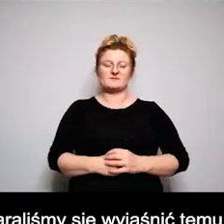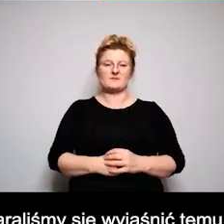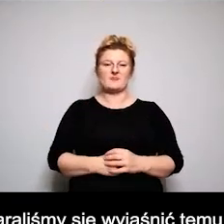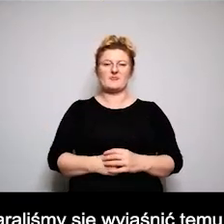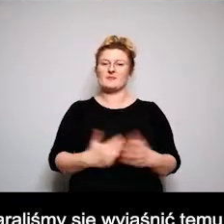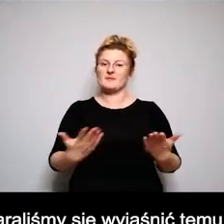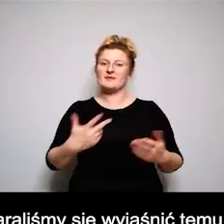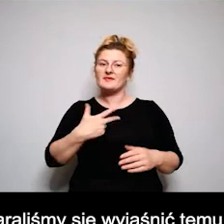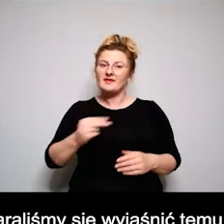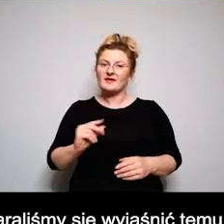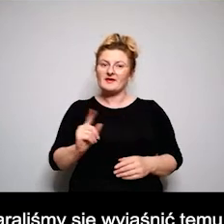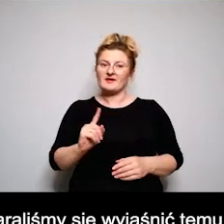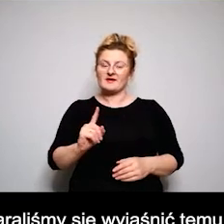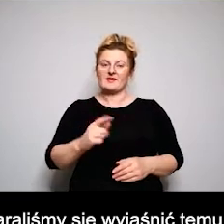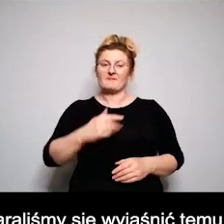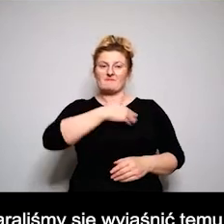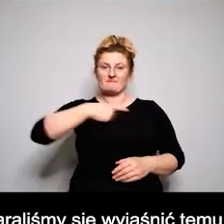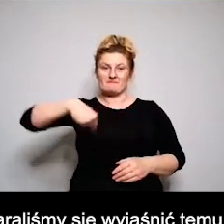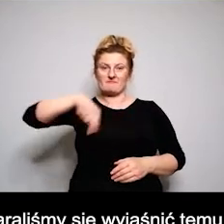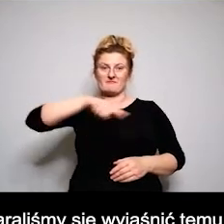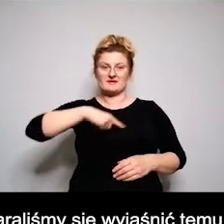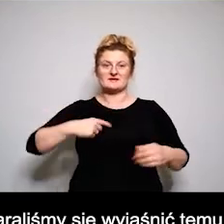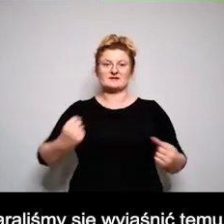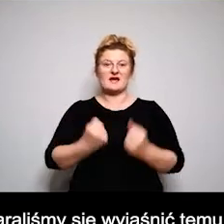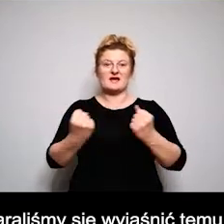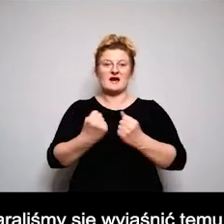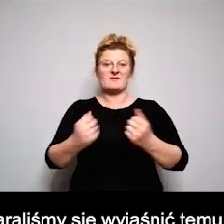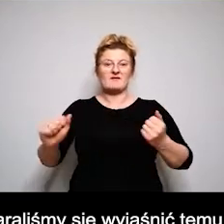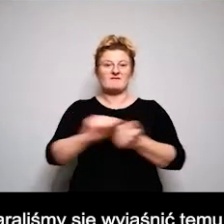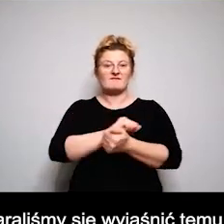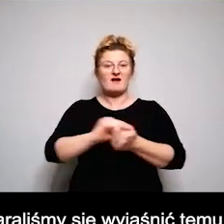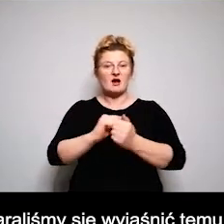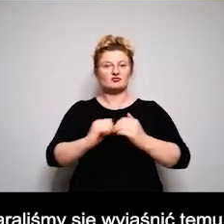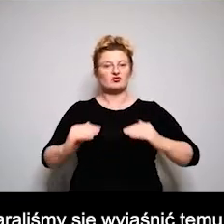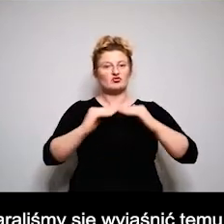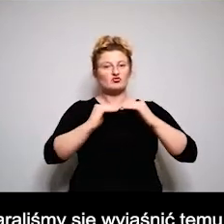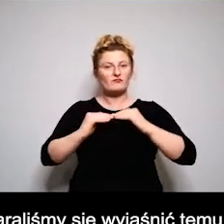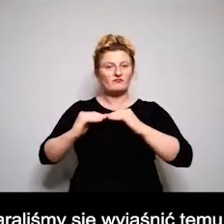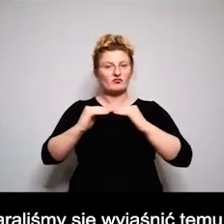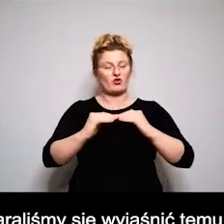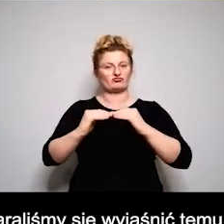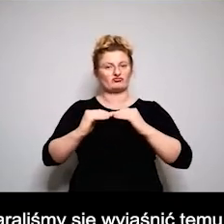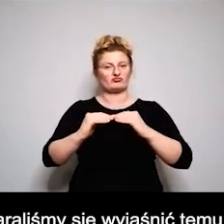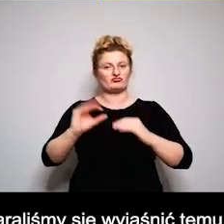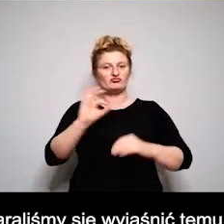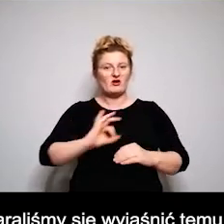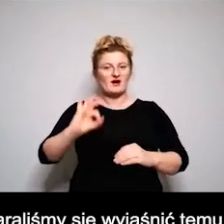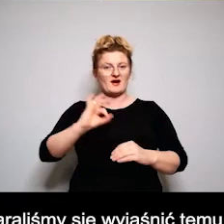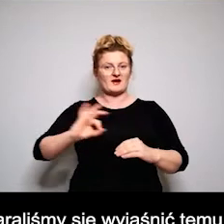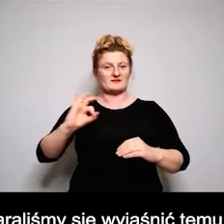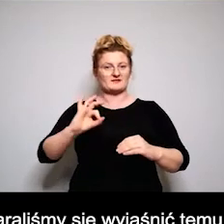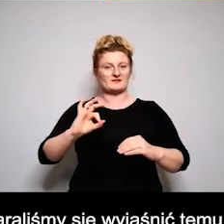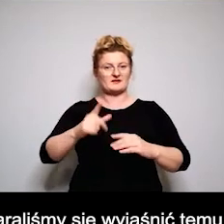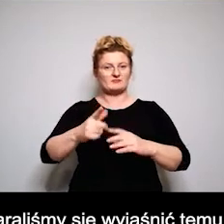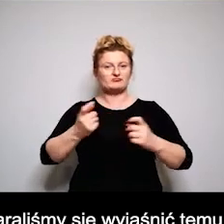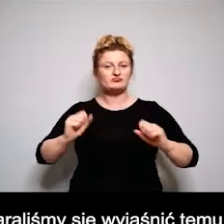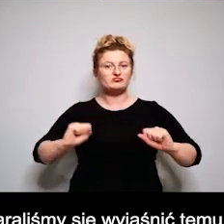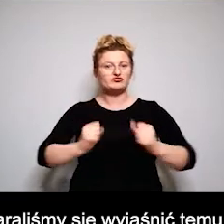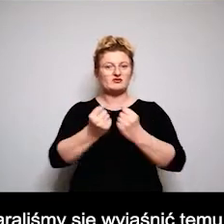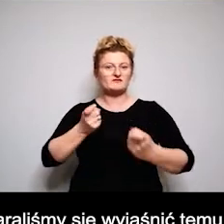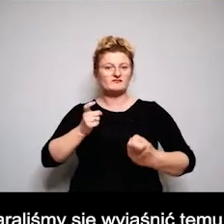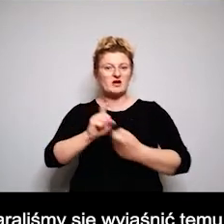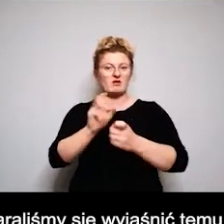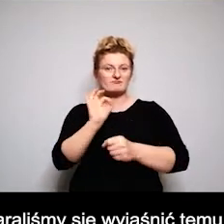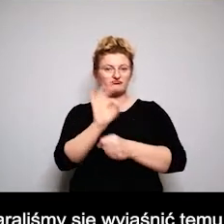equal opportunities and to prevent violence, because for us, violence is the root cause